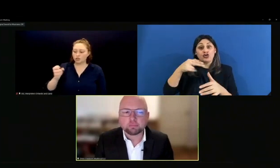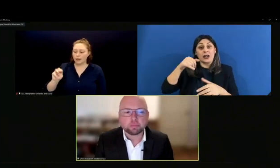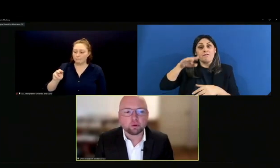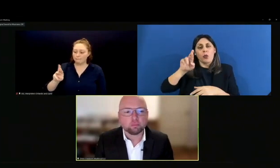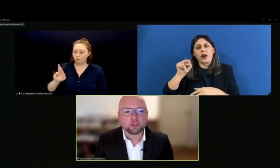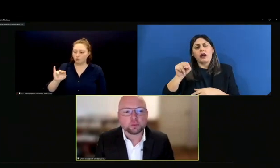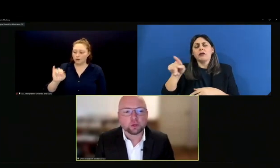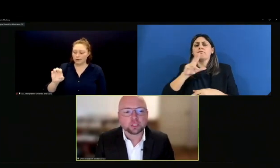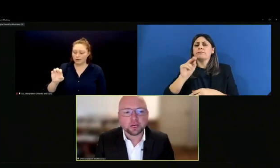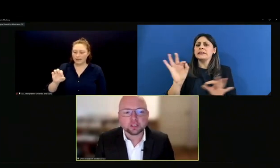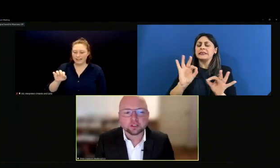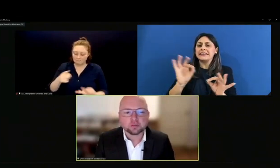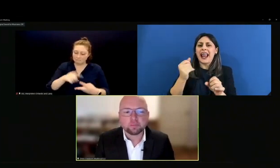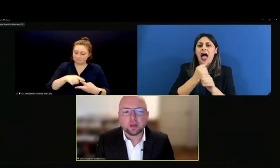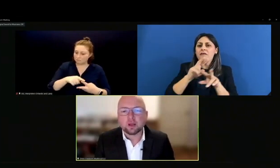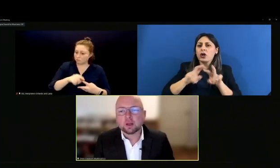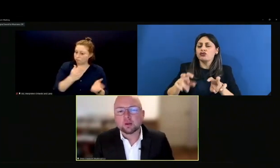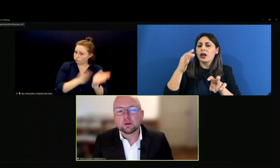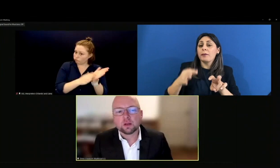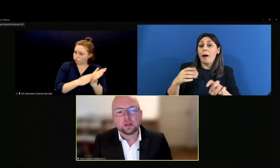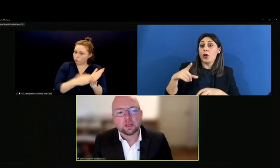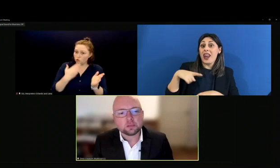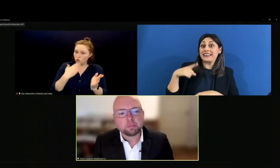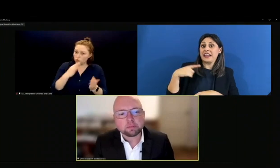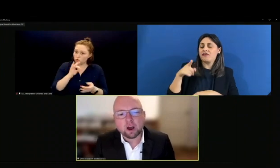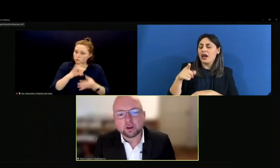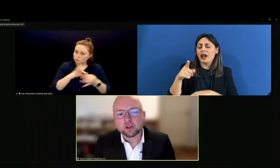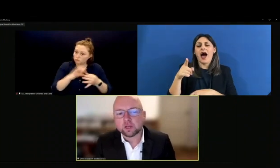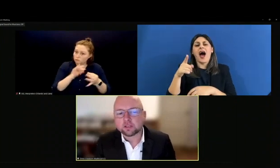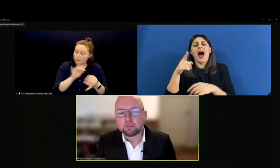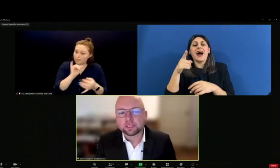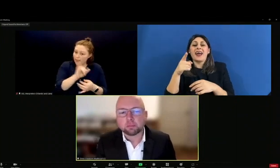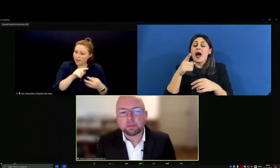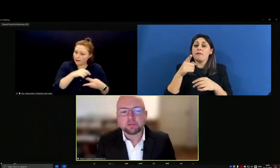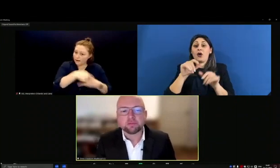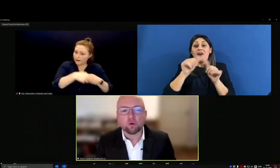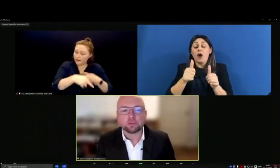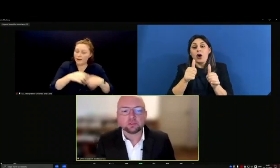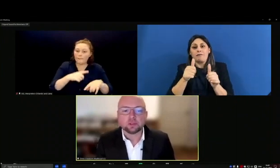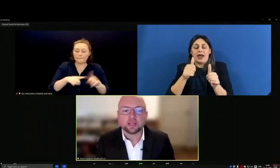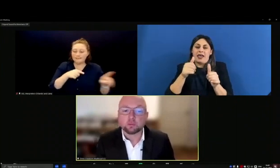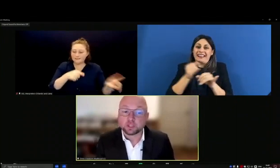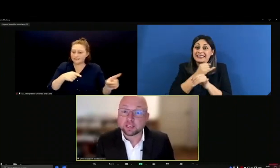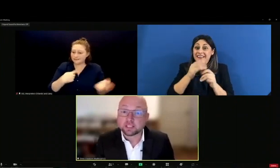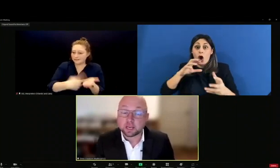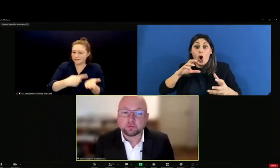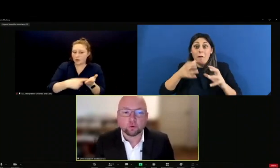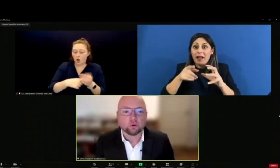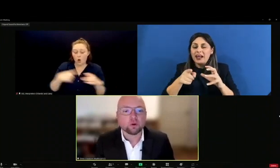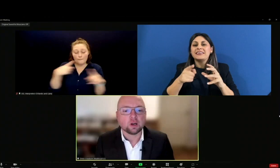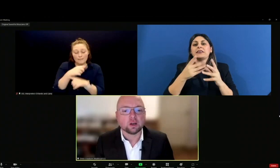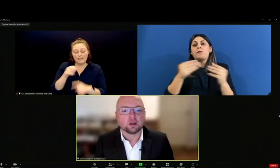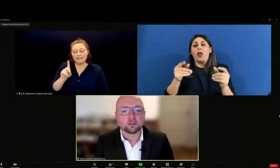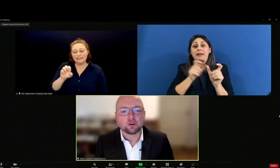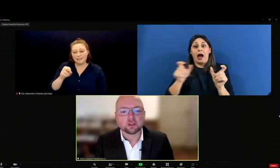Ferrara's paper on multi-word expressions. In this paper, they argue that complex depictive forms, and they would say the same